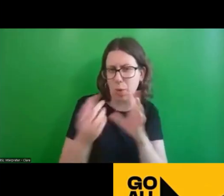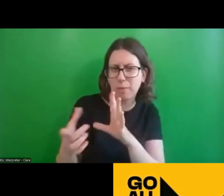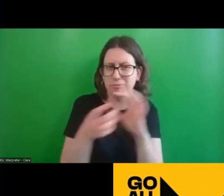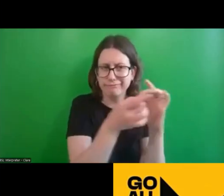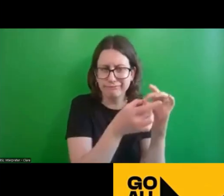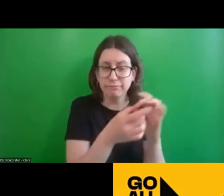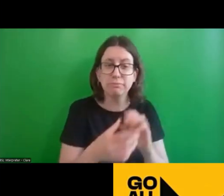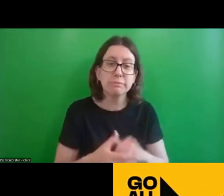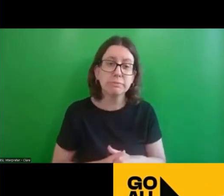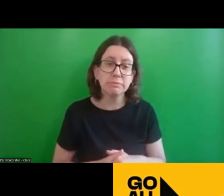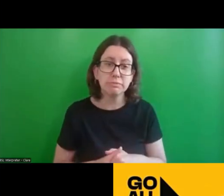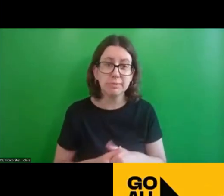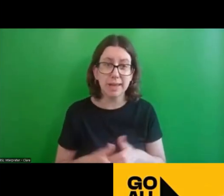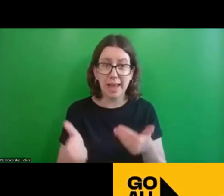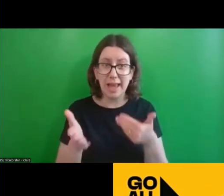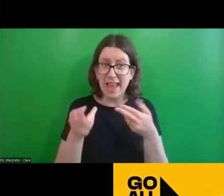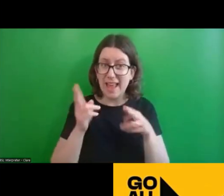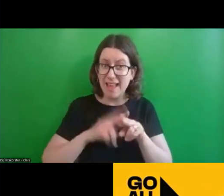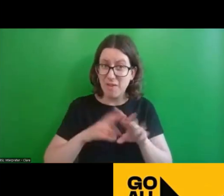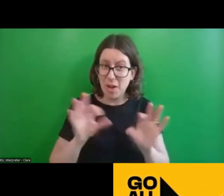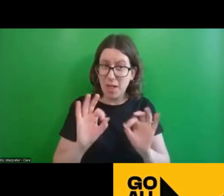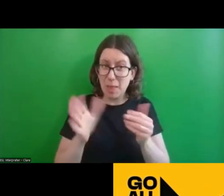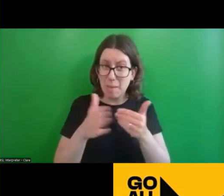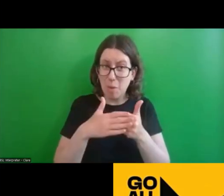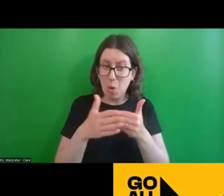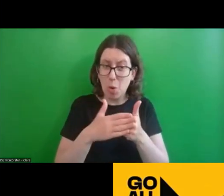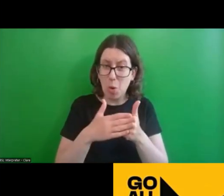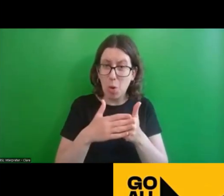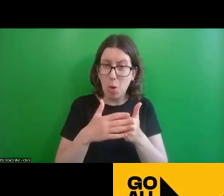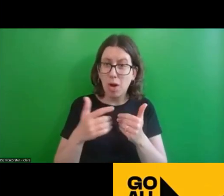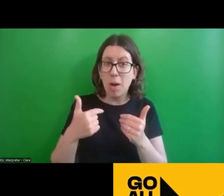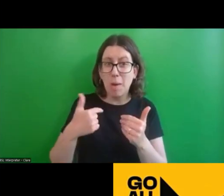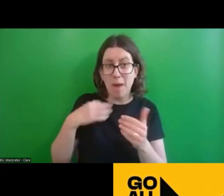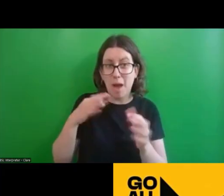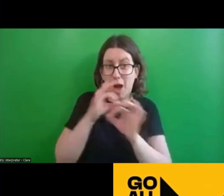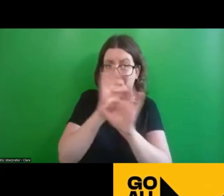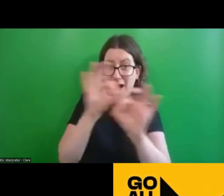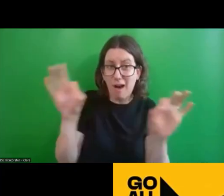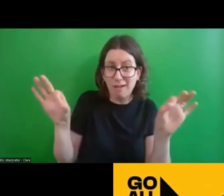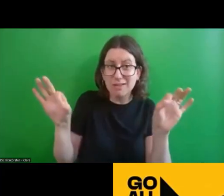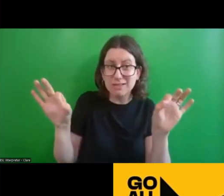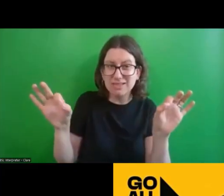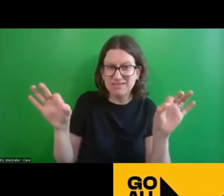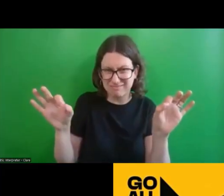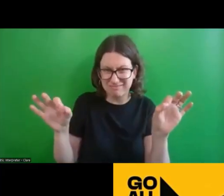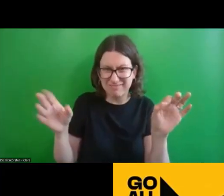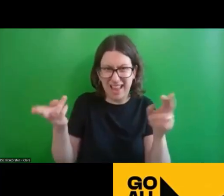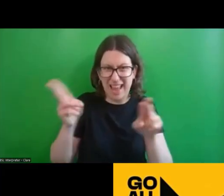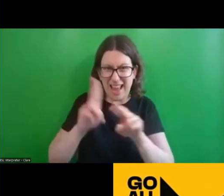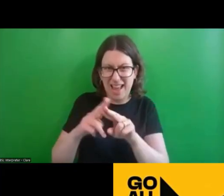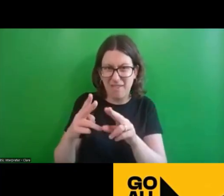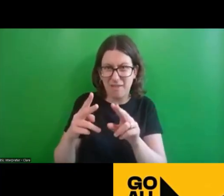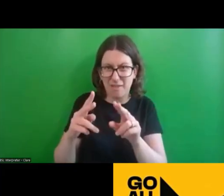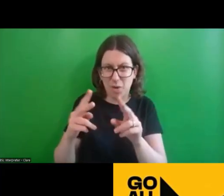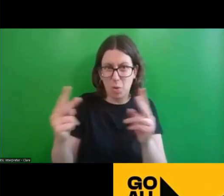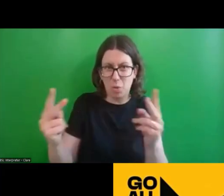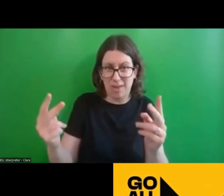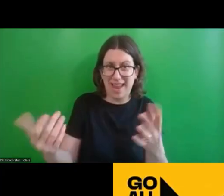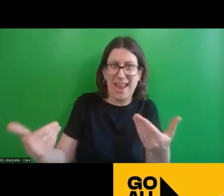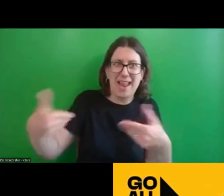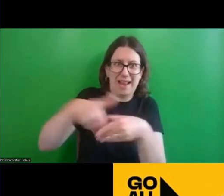There's nothing else to add. I'm just going to quickly ask for those on the call. We would be delighted if you could fill in a very, very short